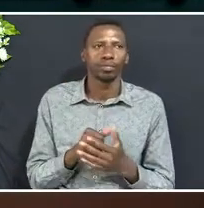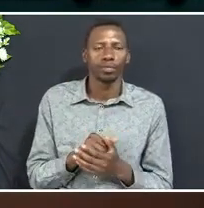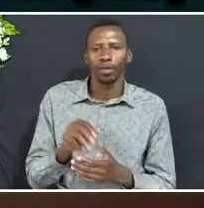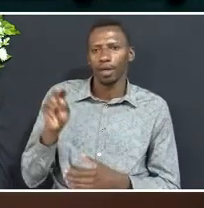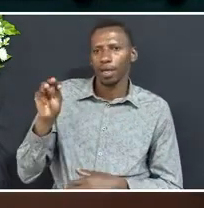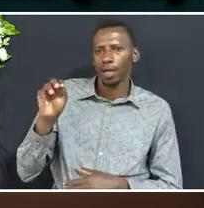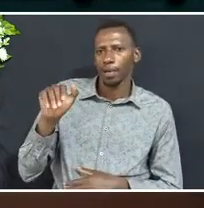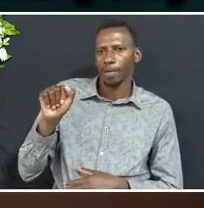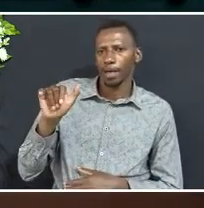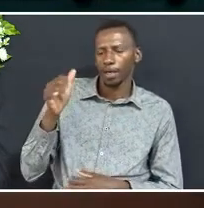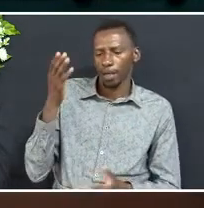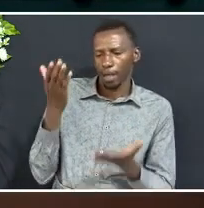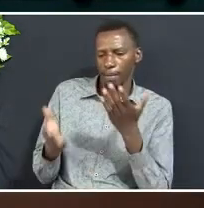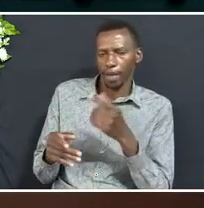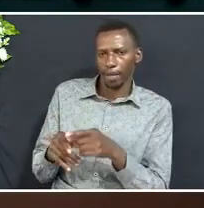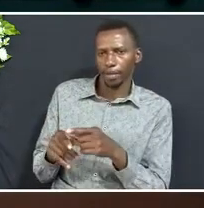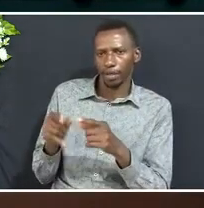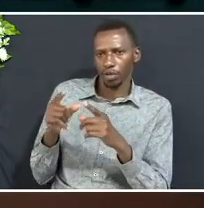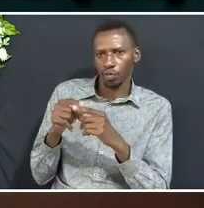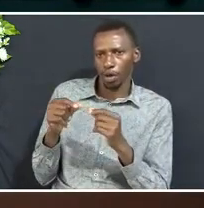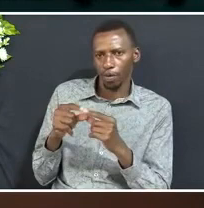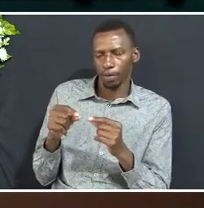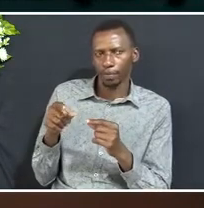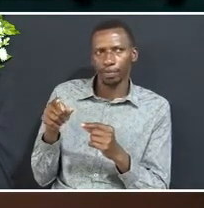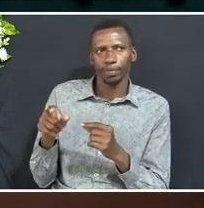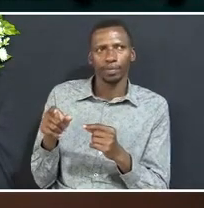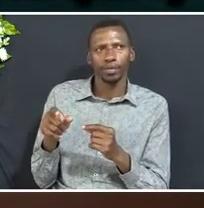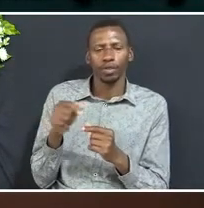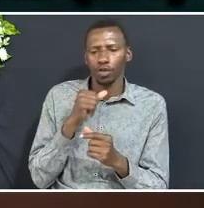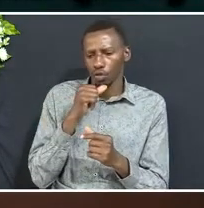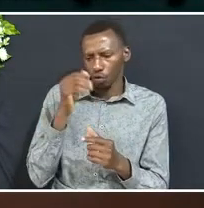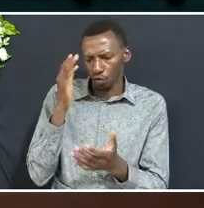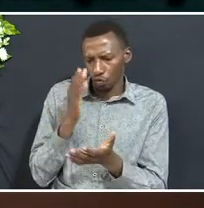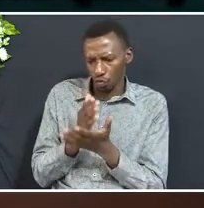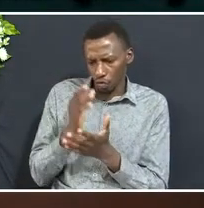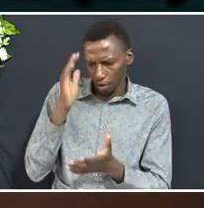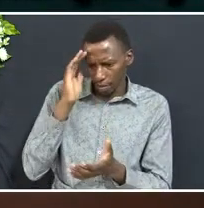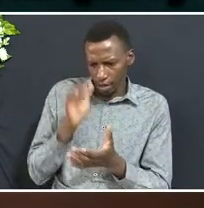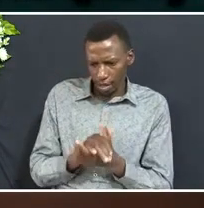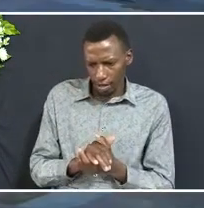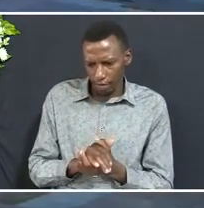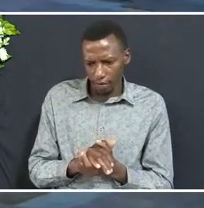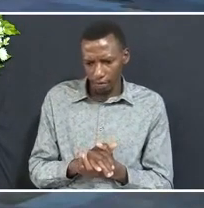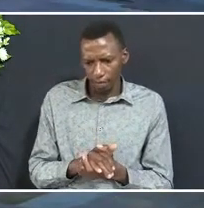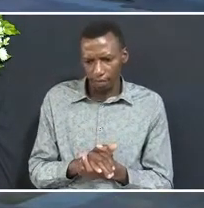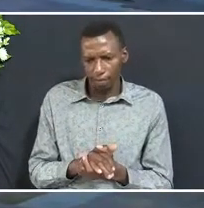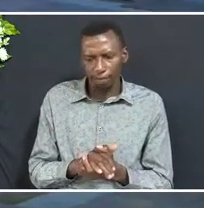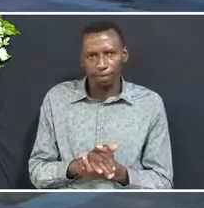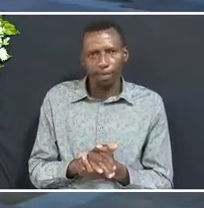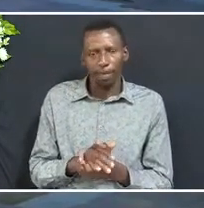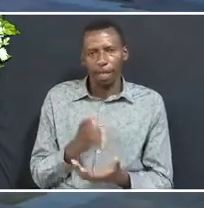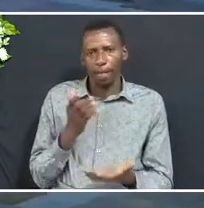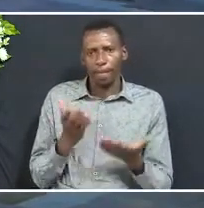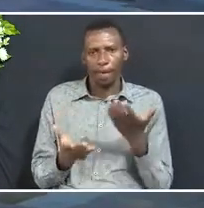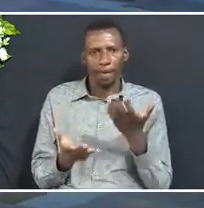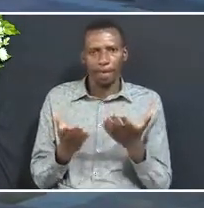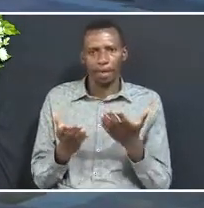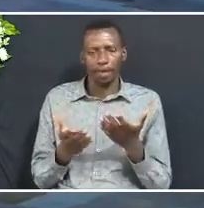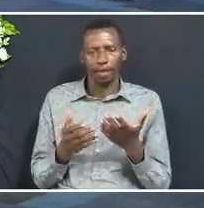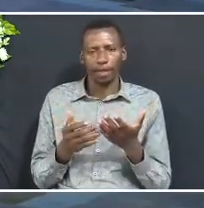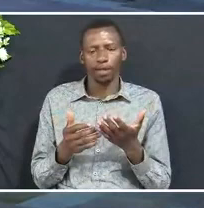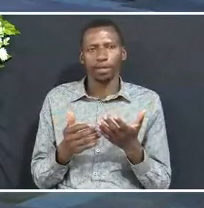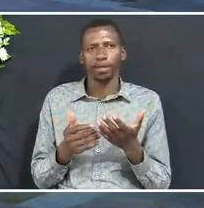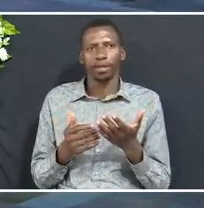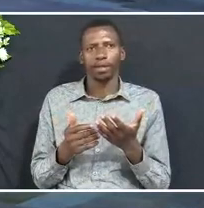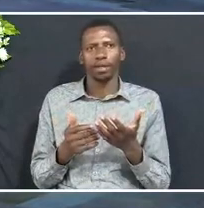I may not thirst, she did not really believe that she cannot thirst. May is a conditional thing. Let